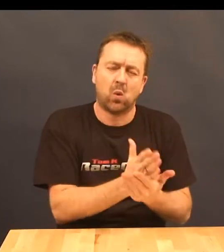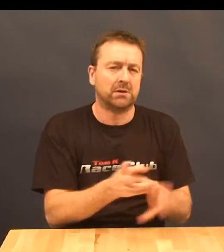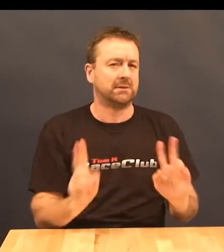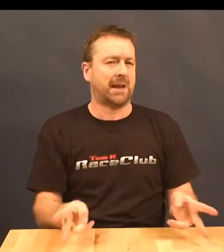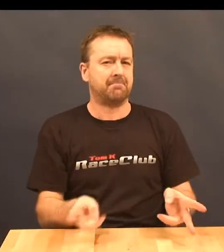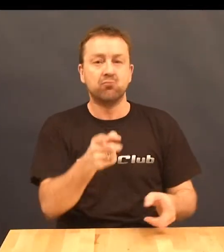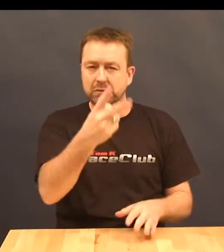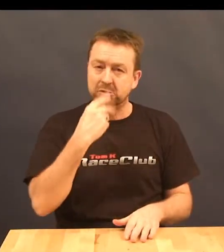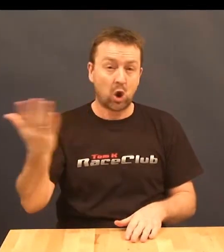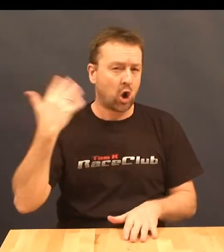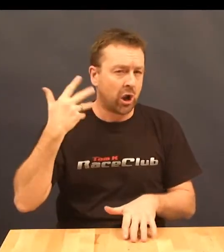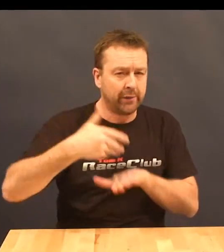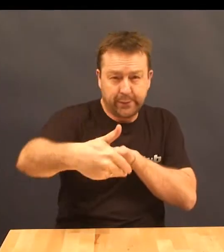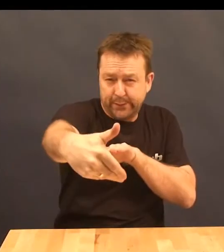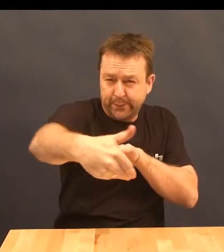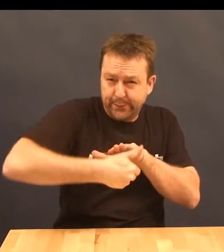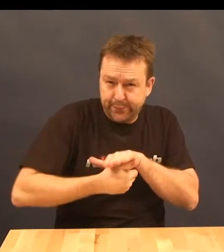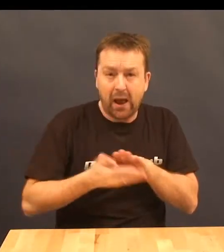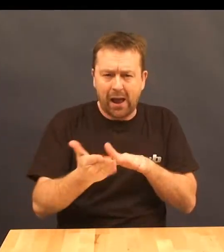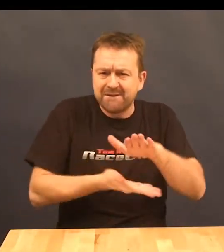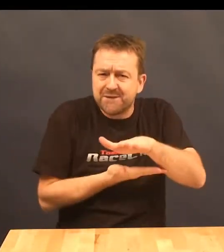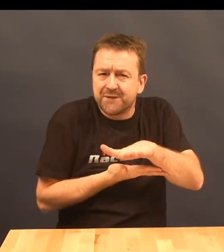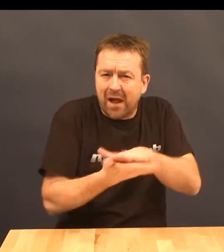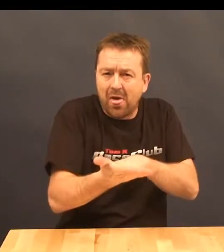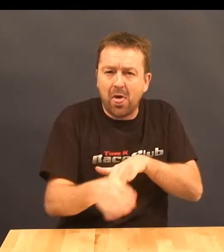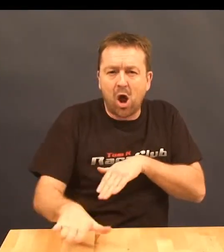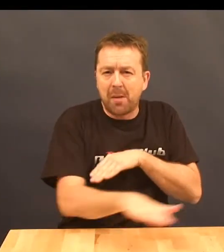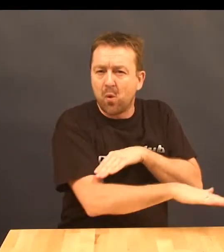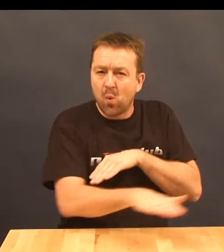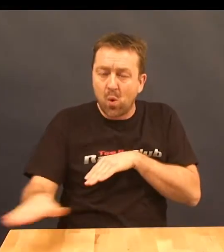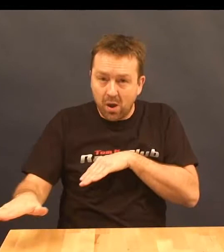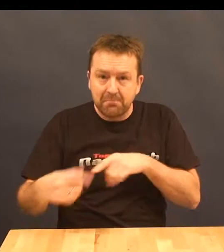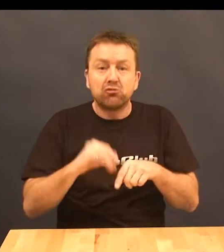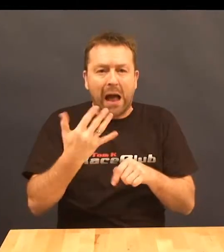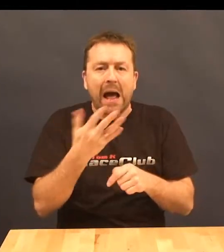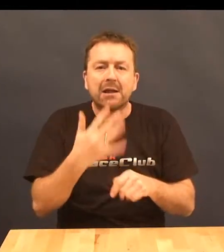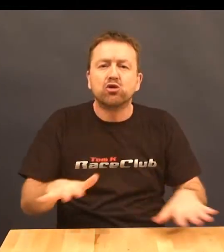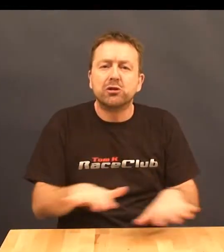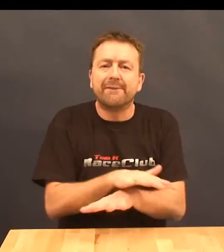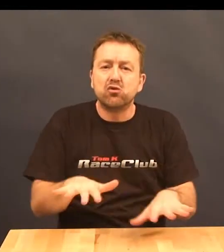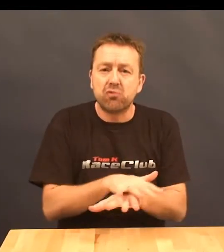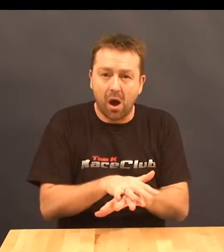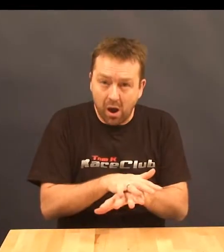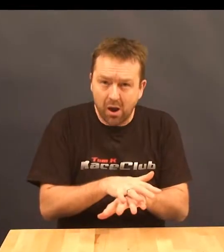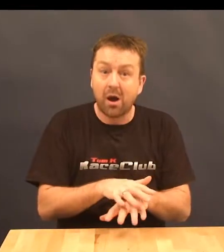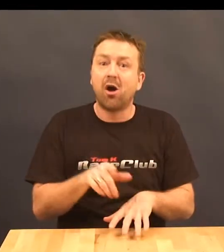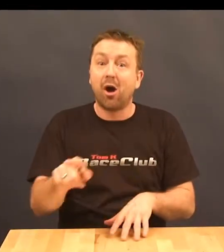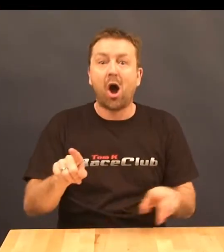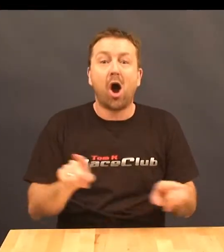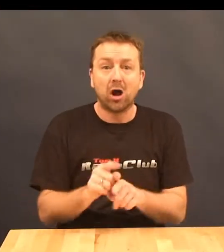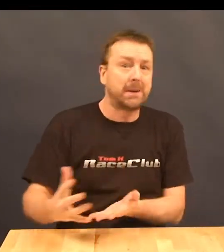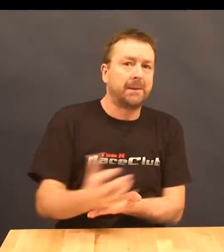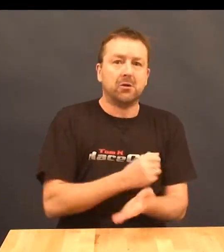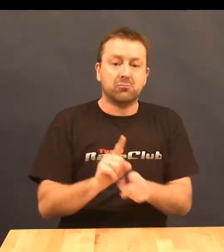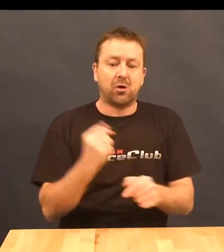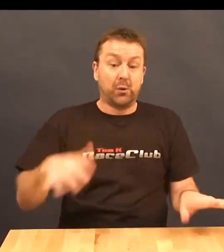see the air will flow here in a flat surface, but then there's this small diffuser area here, which again produces a